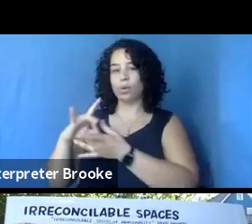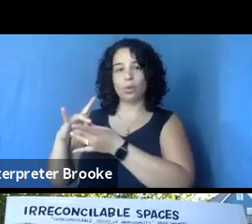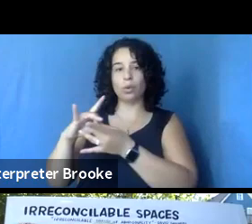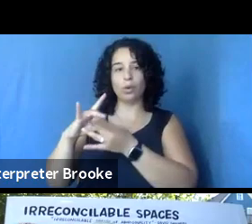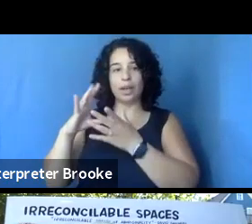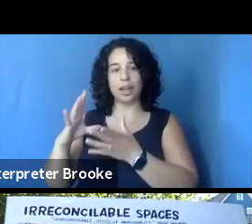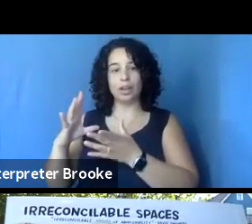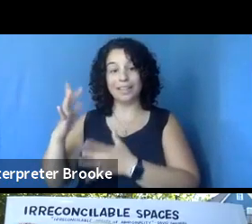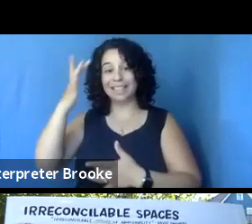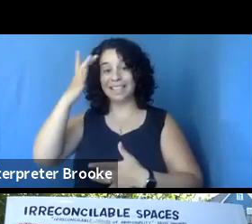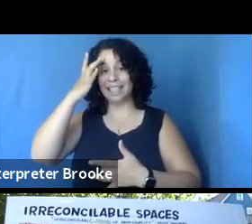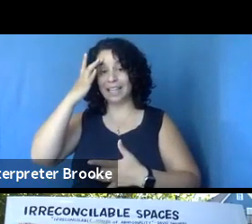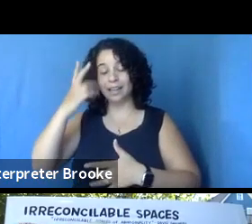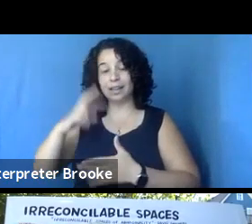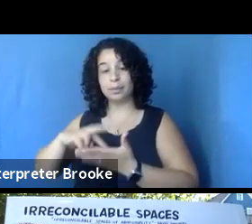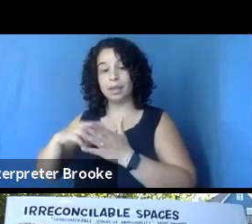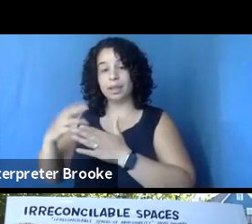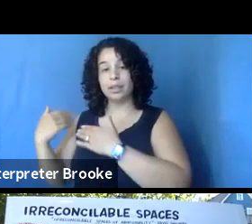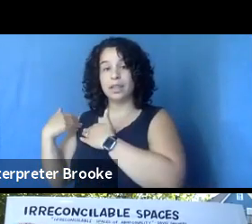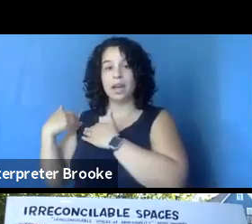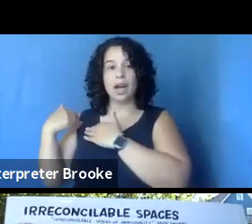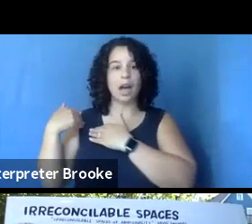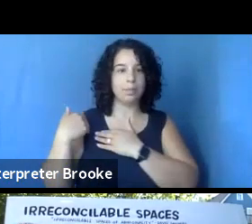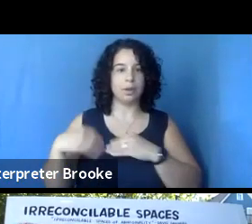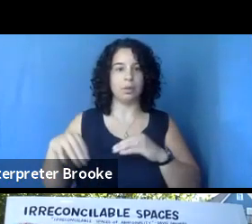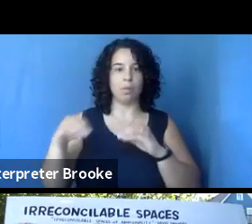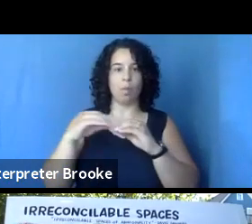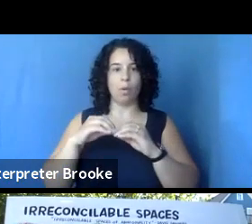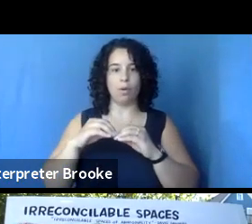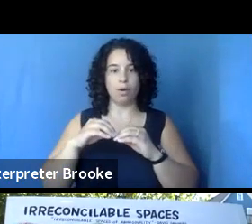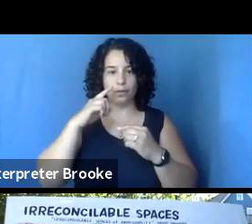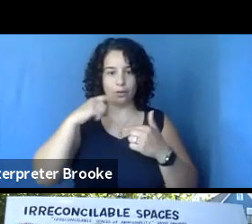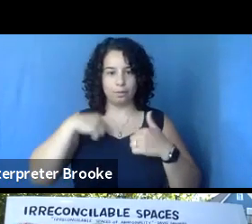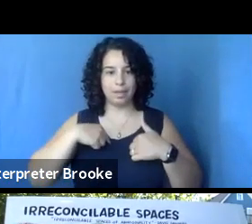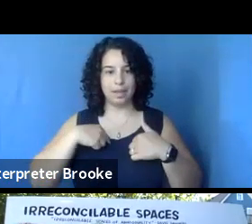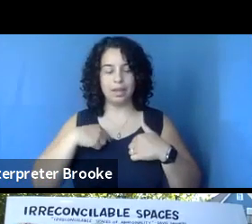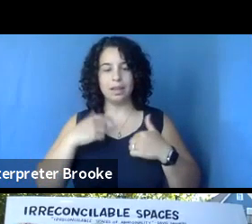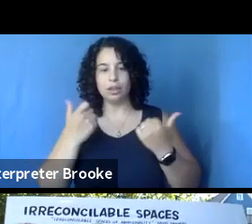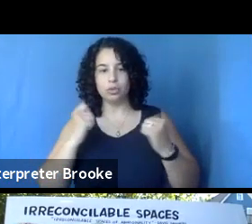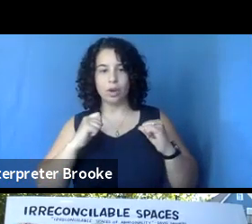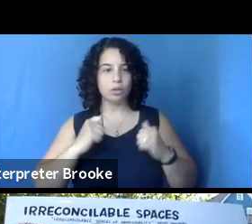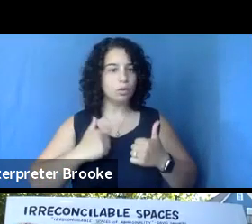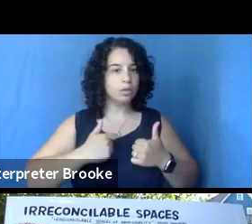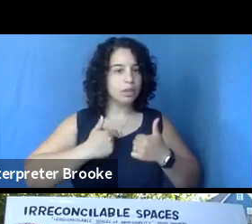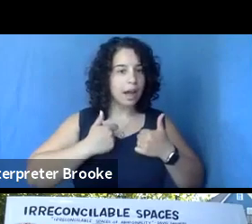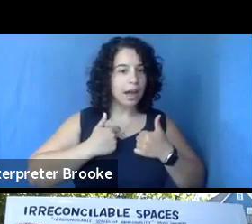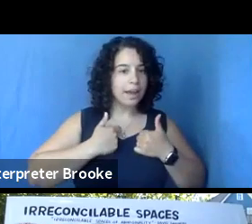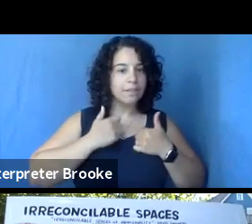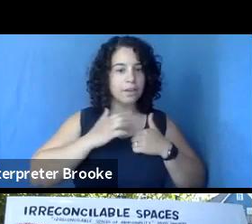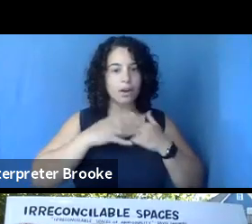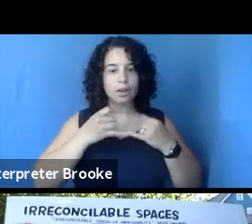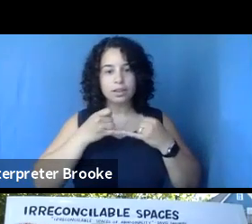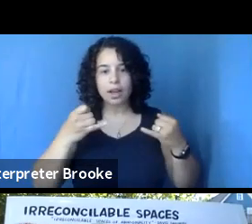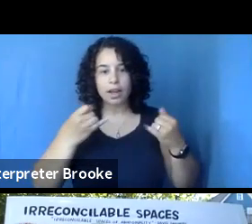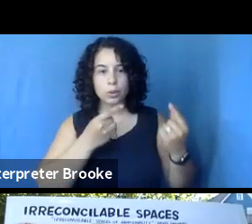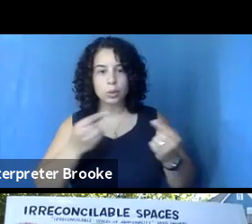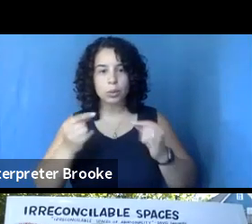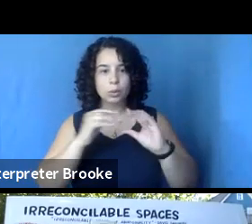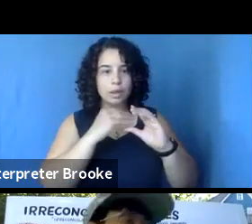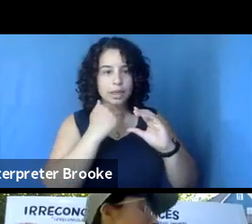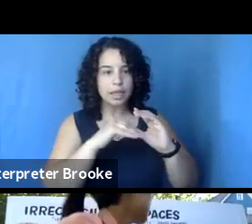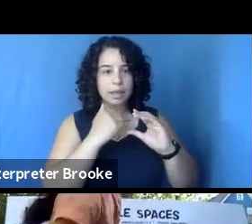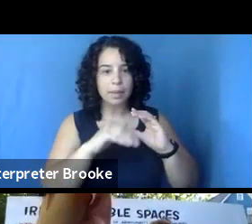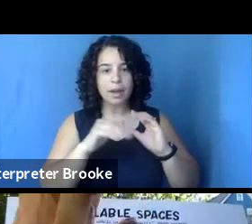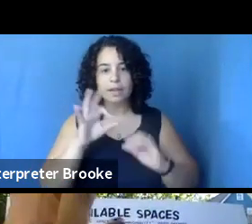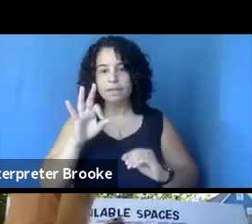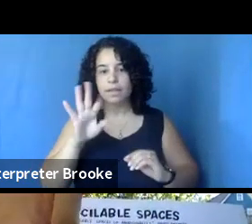digital world right now as we're live. So I'm attending to our email and to the Facebook